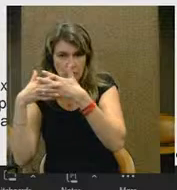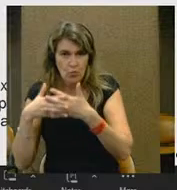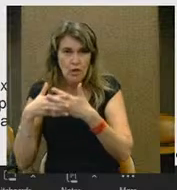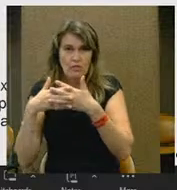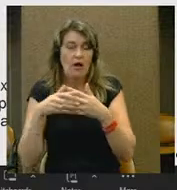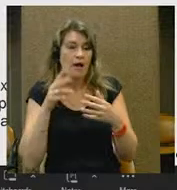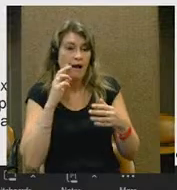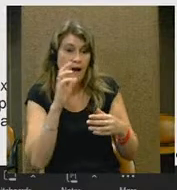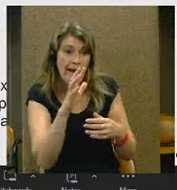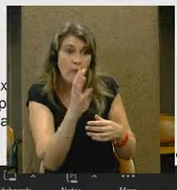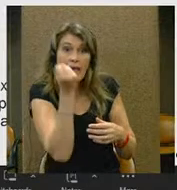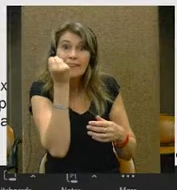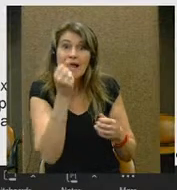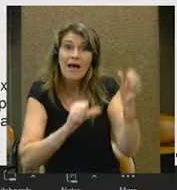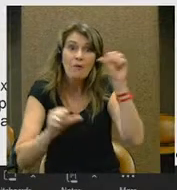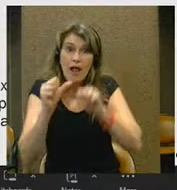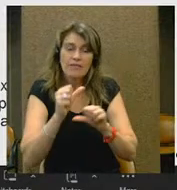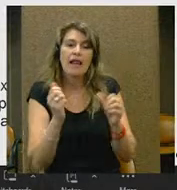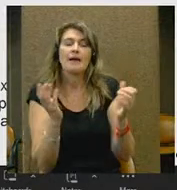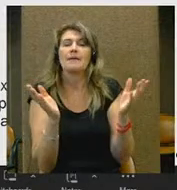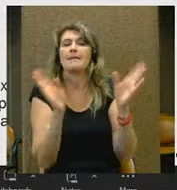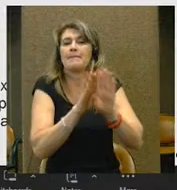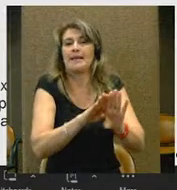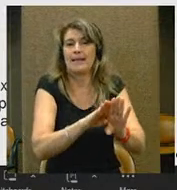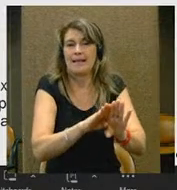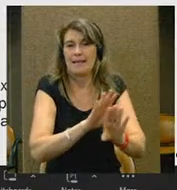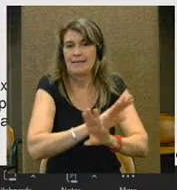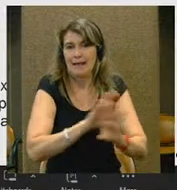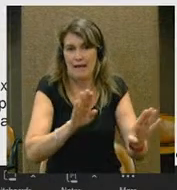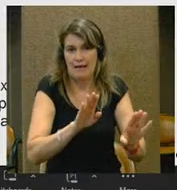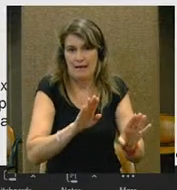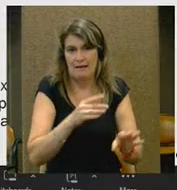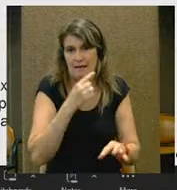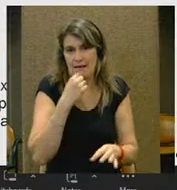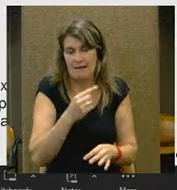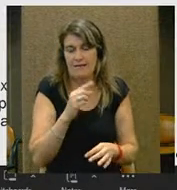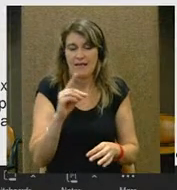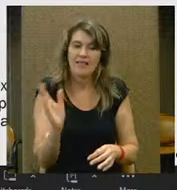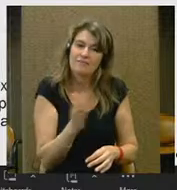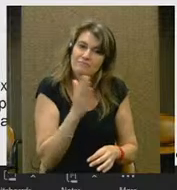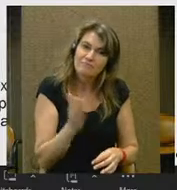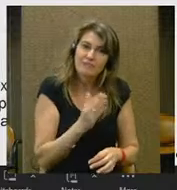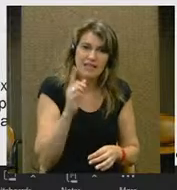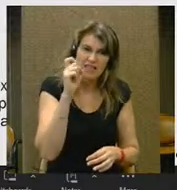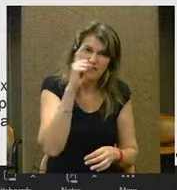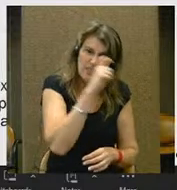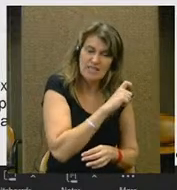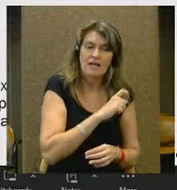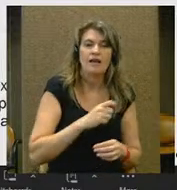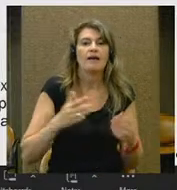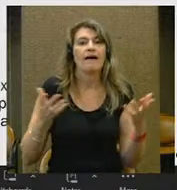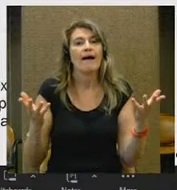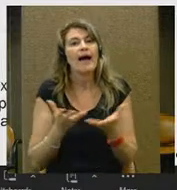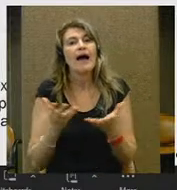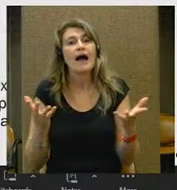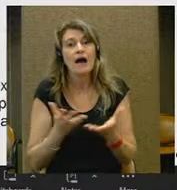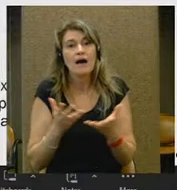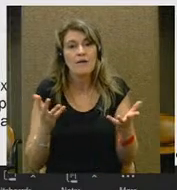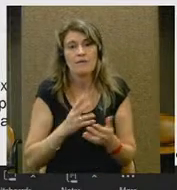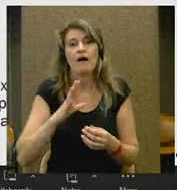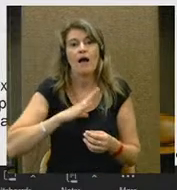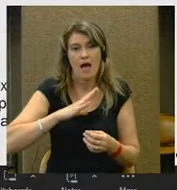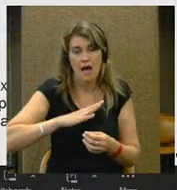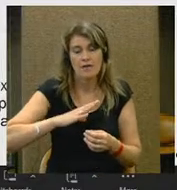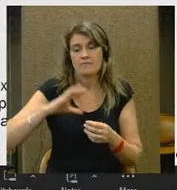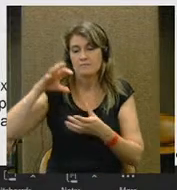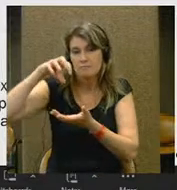at that time it was a lot more difficult to produce fentanyl. That has changed. So we had these outbreaks before, but nothing like